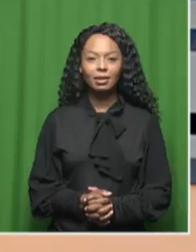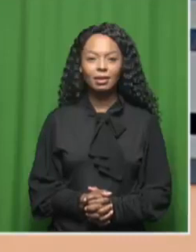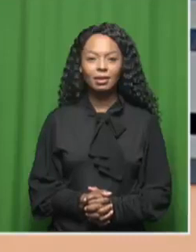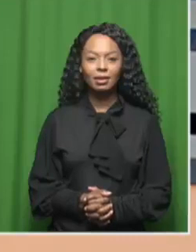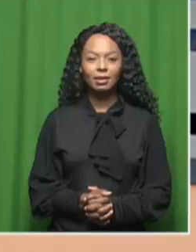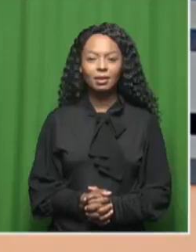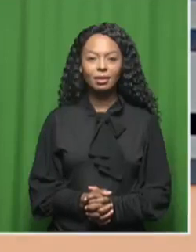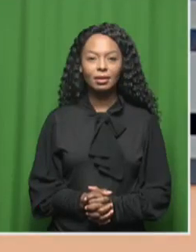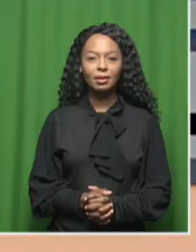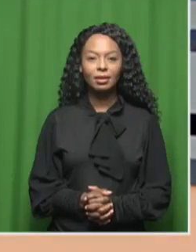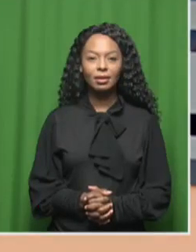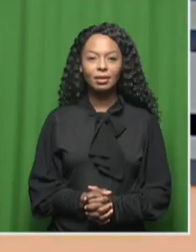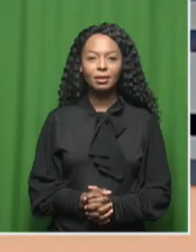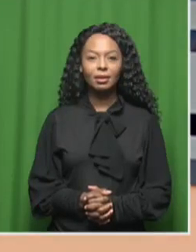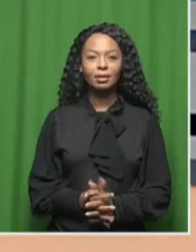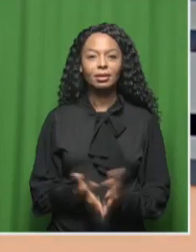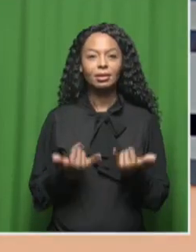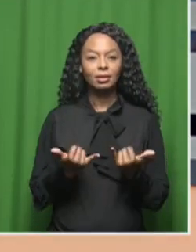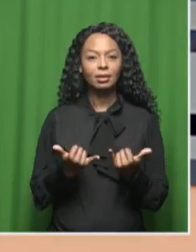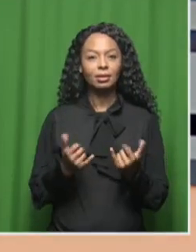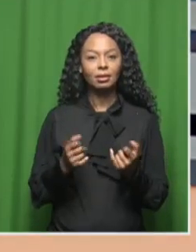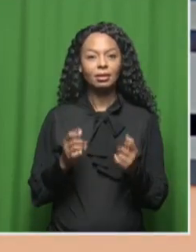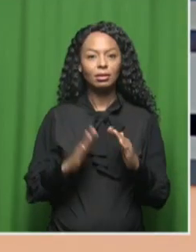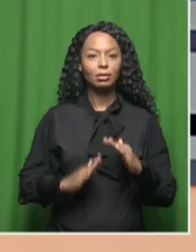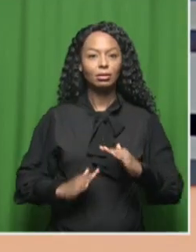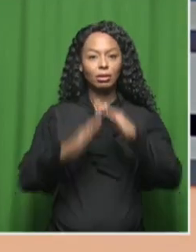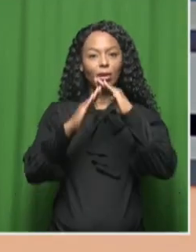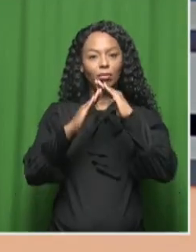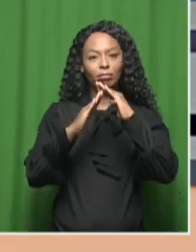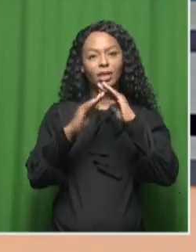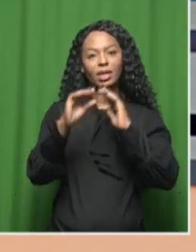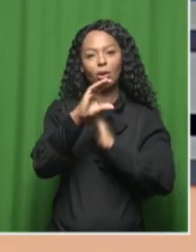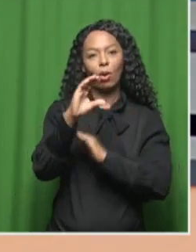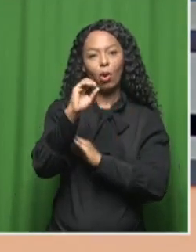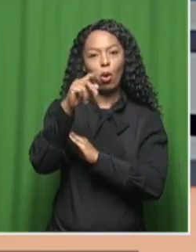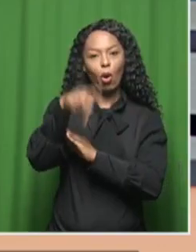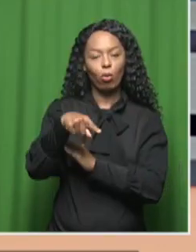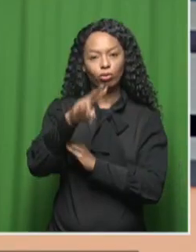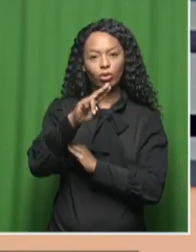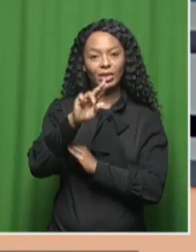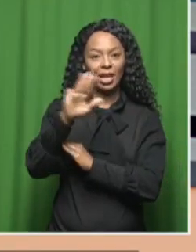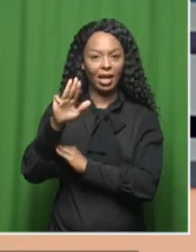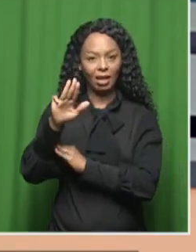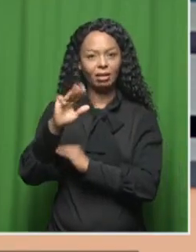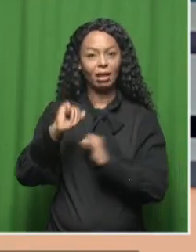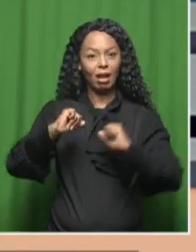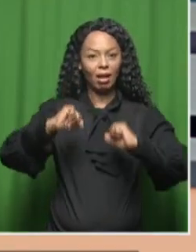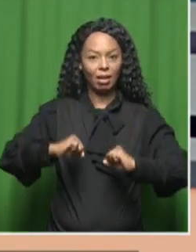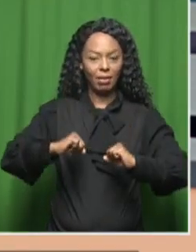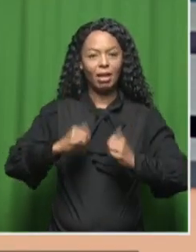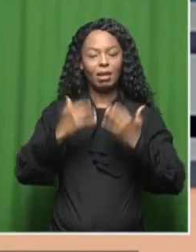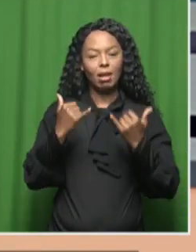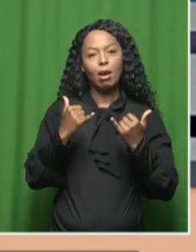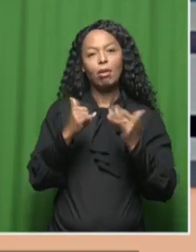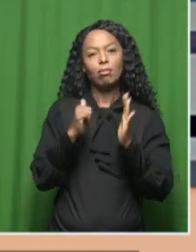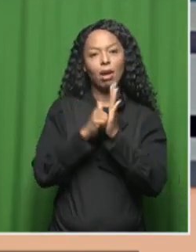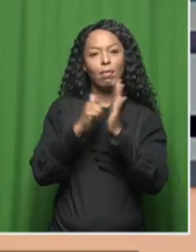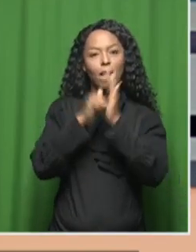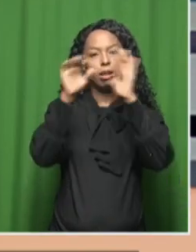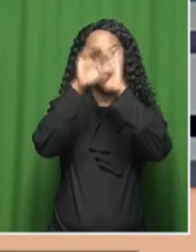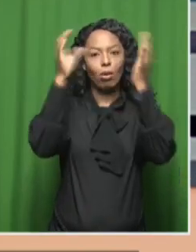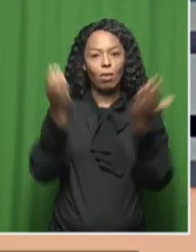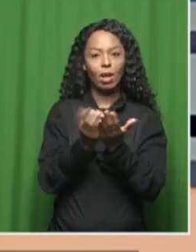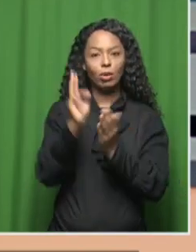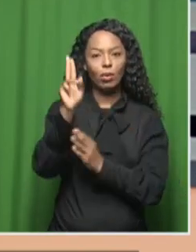Well, a landmark deal has been reached at COP29 on the global carbon market. Countries participating in the United